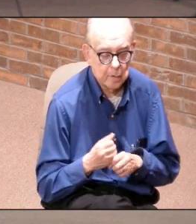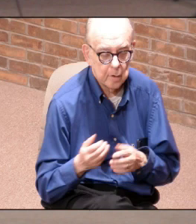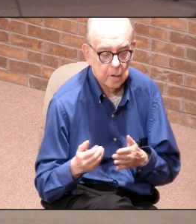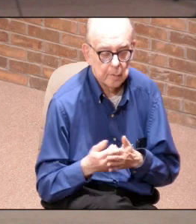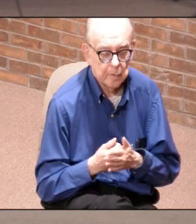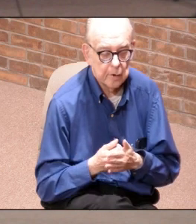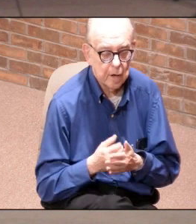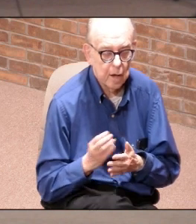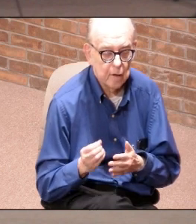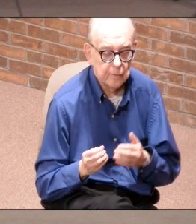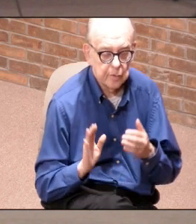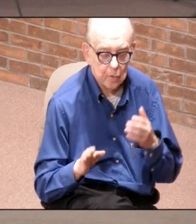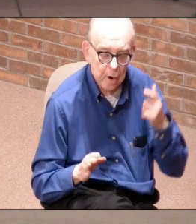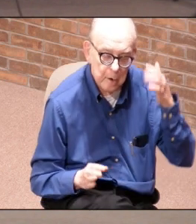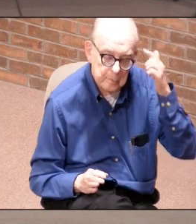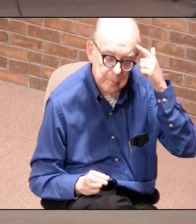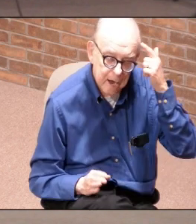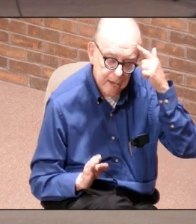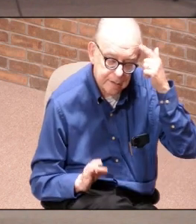of your mind.